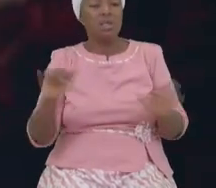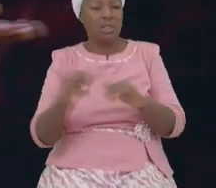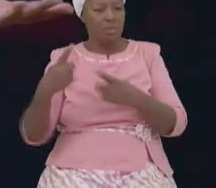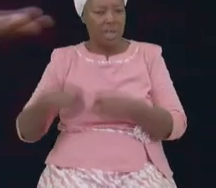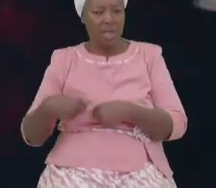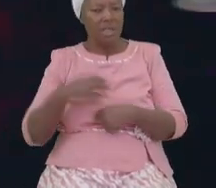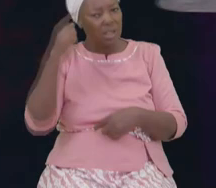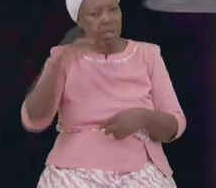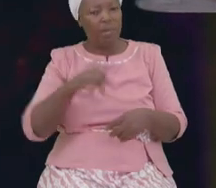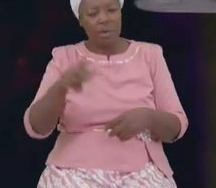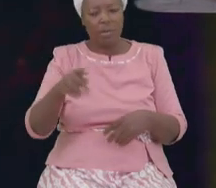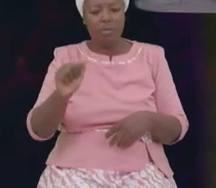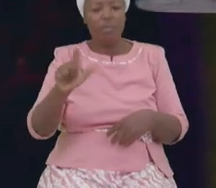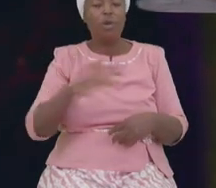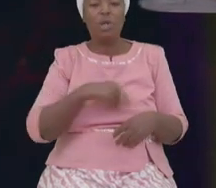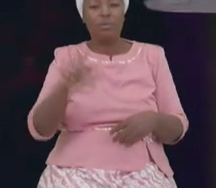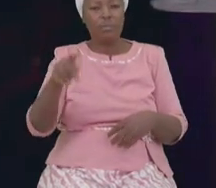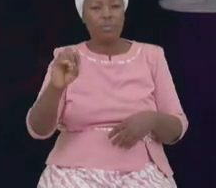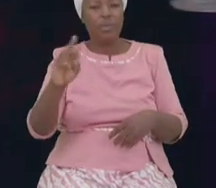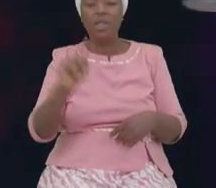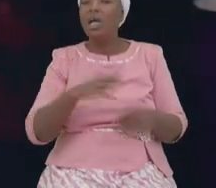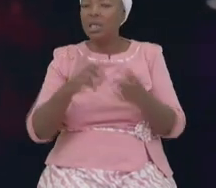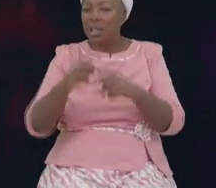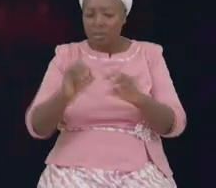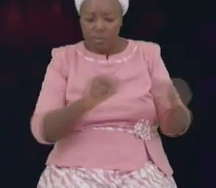about Paul, Peter, that laid